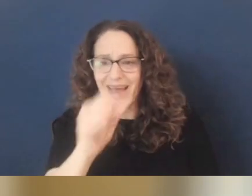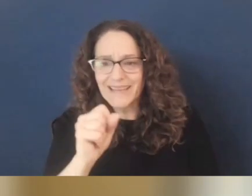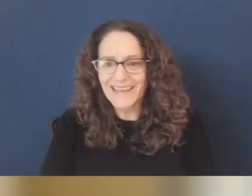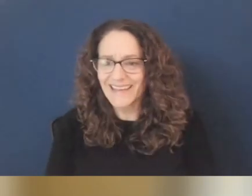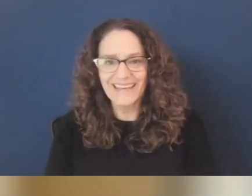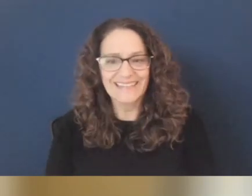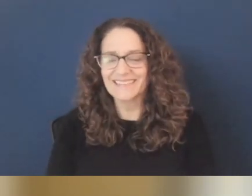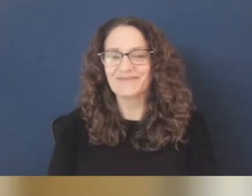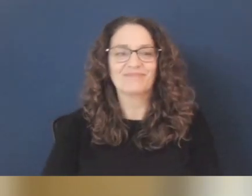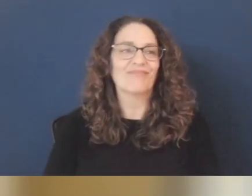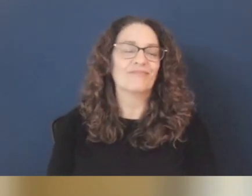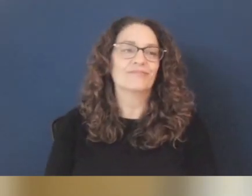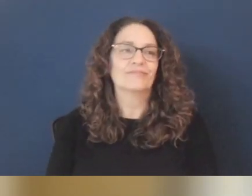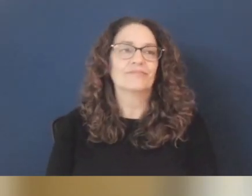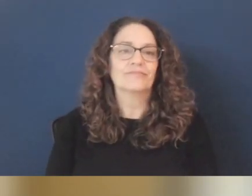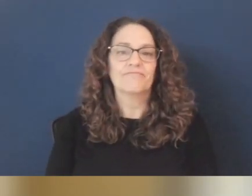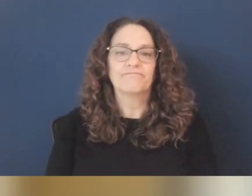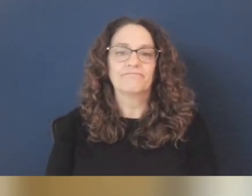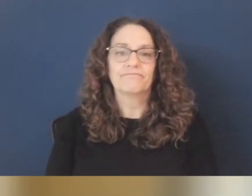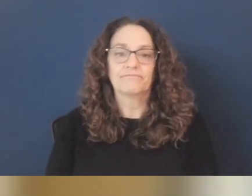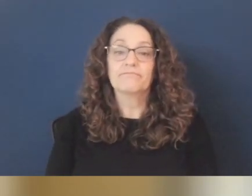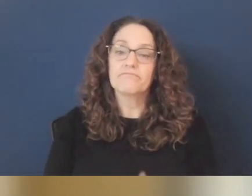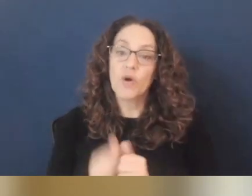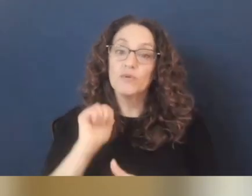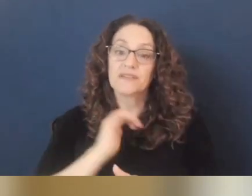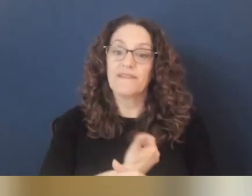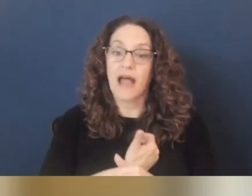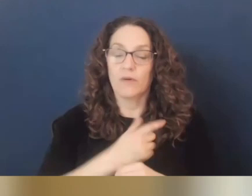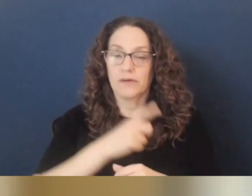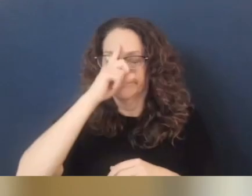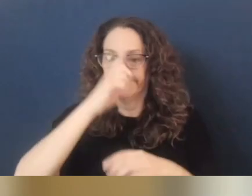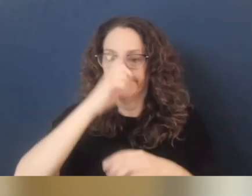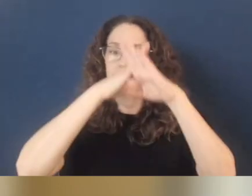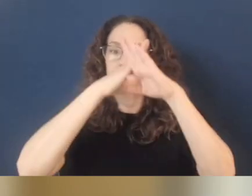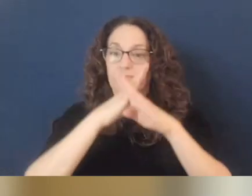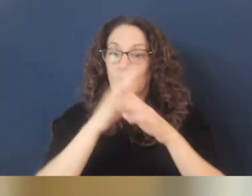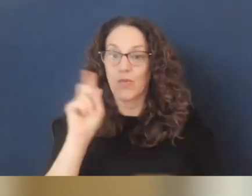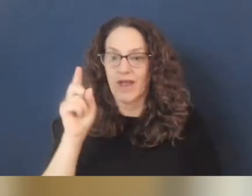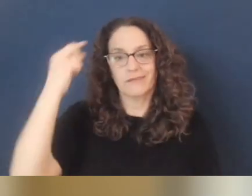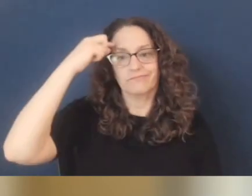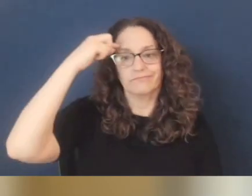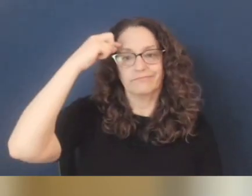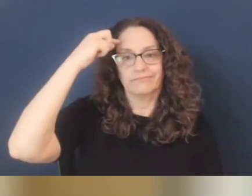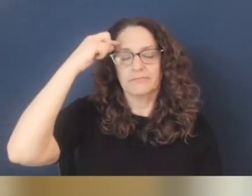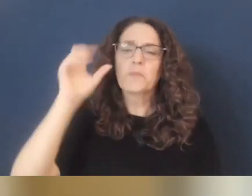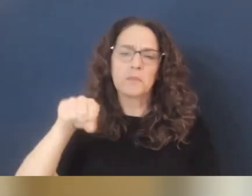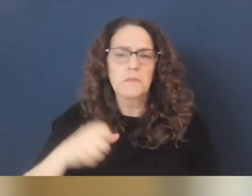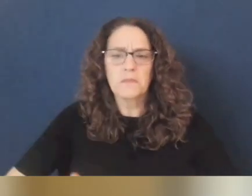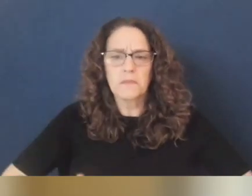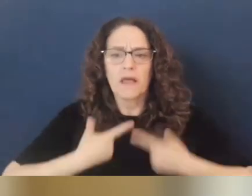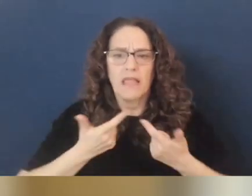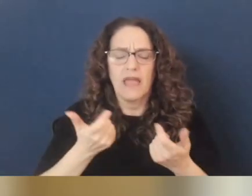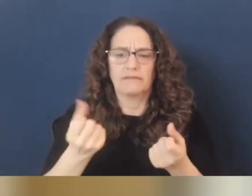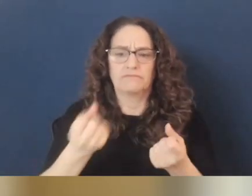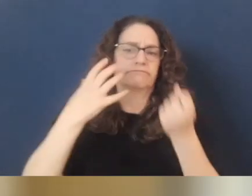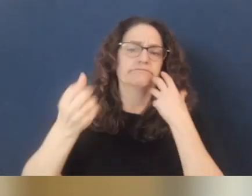where most of our obstacles lie. Sure, there are sometimes life challenges that seem